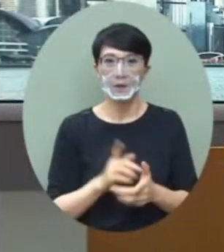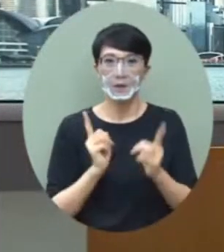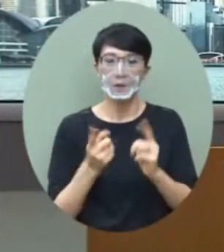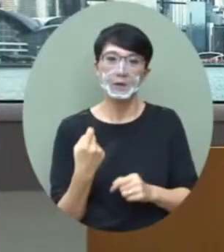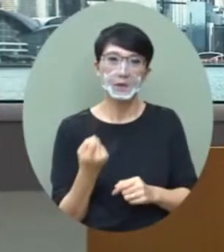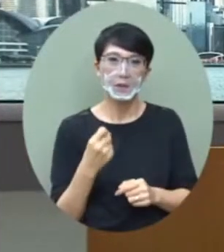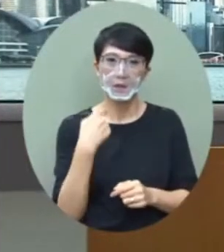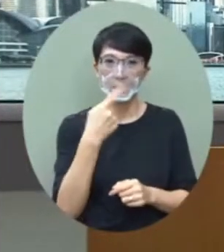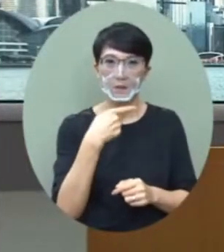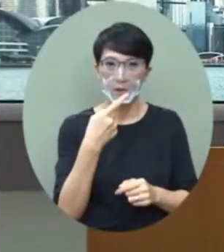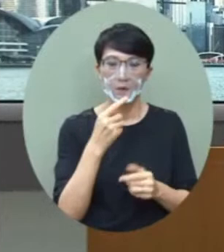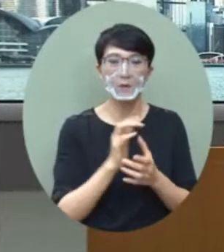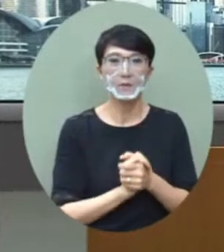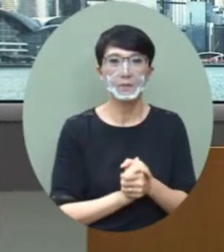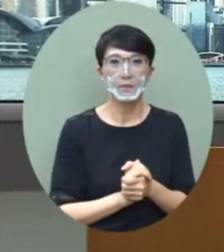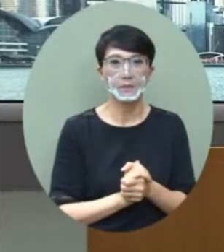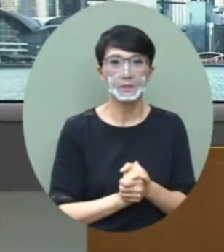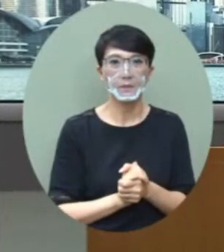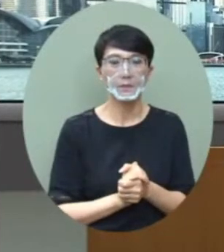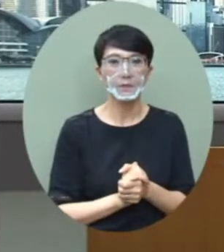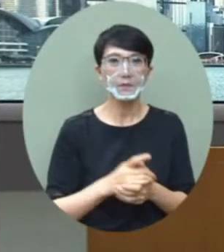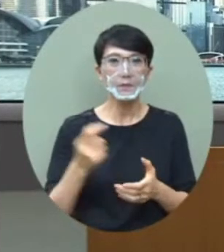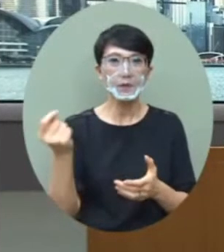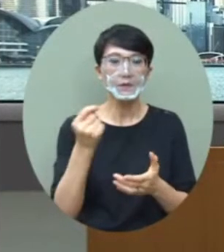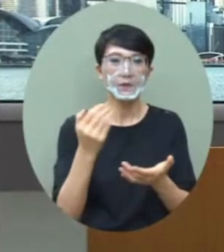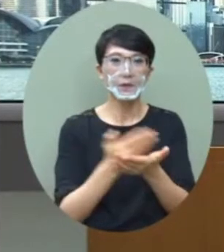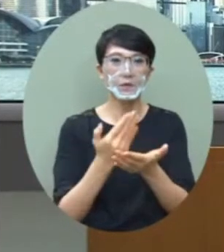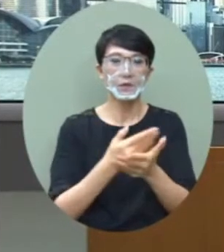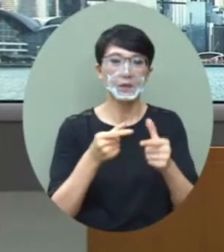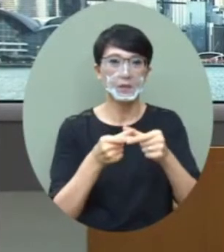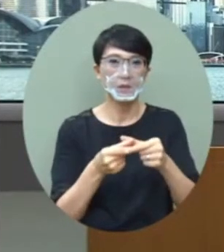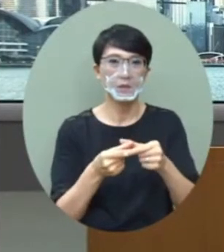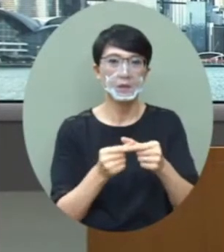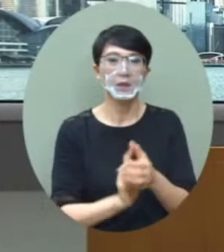you ascertained from them the reasons why?